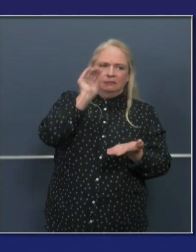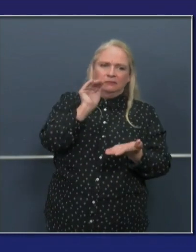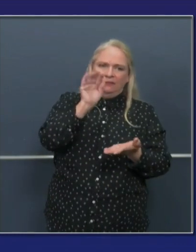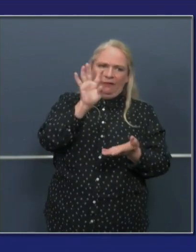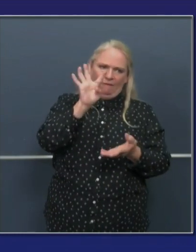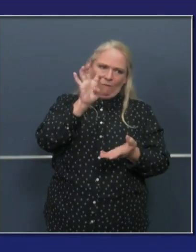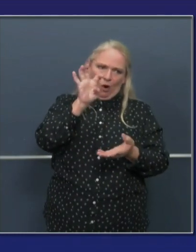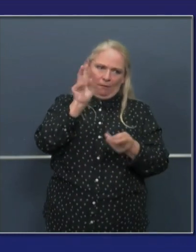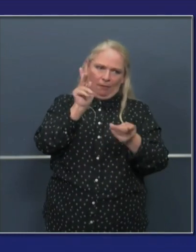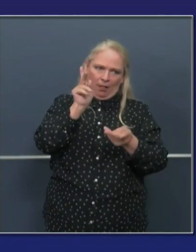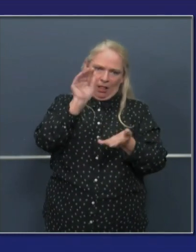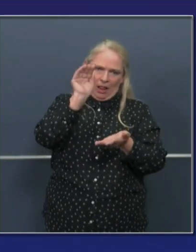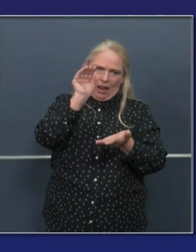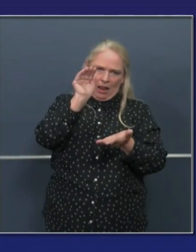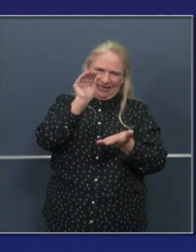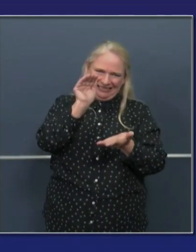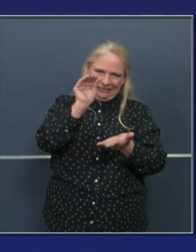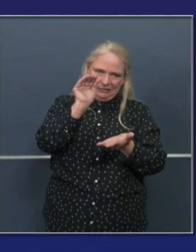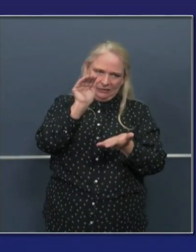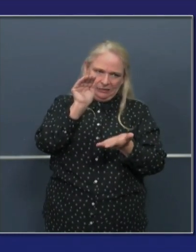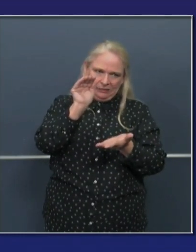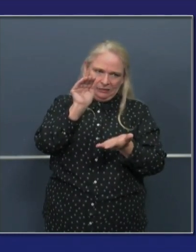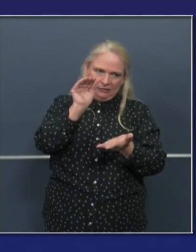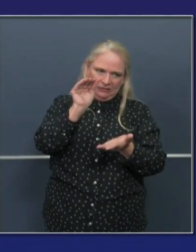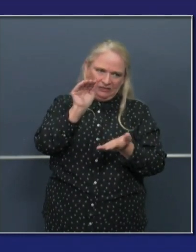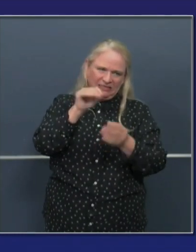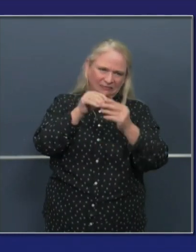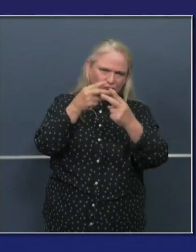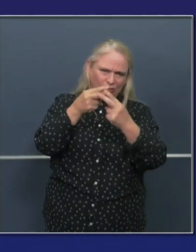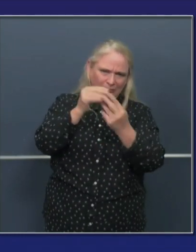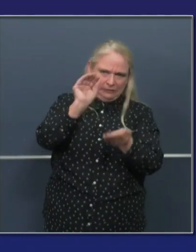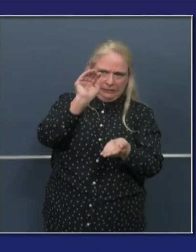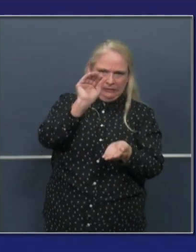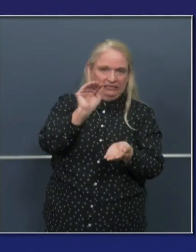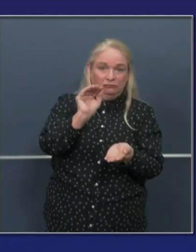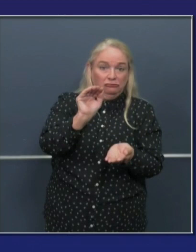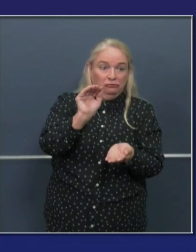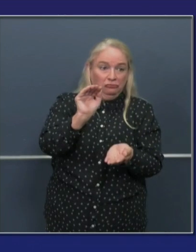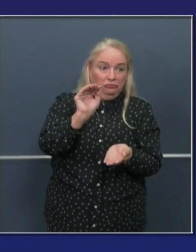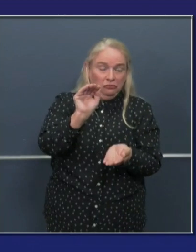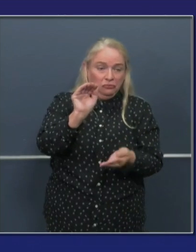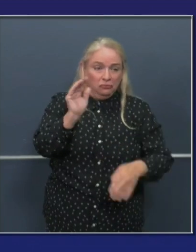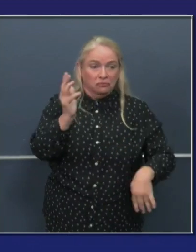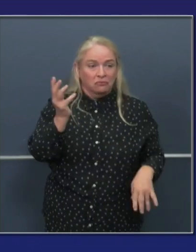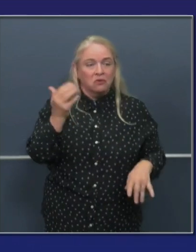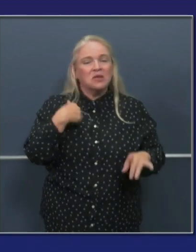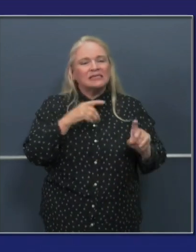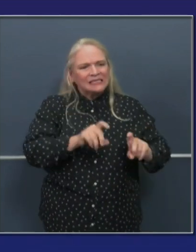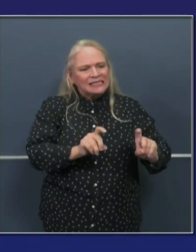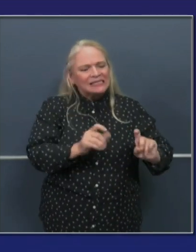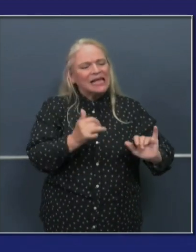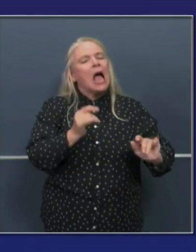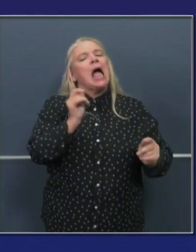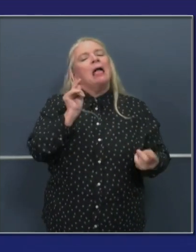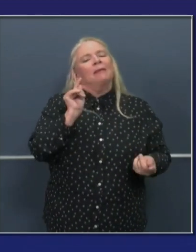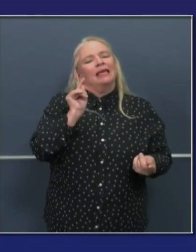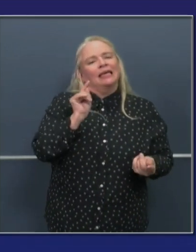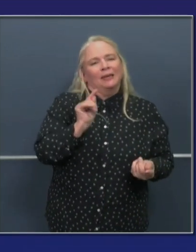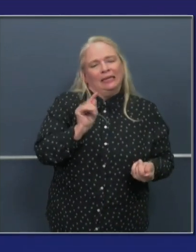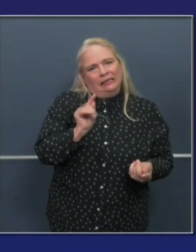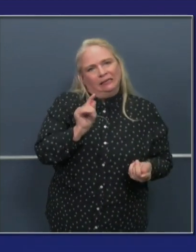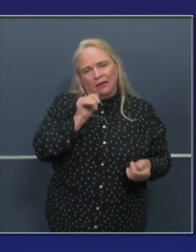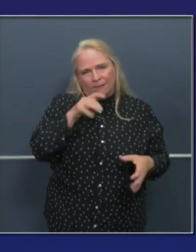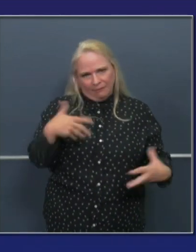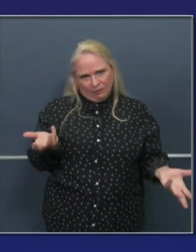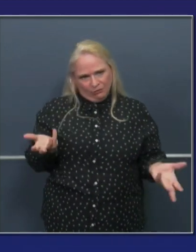positive patients in our CDCR state federal system than we had even on Monday. But there are parts of the